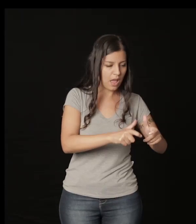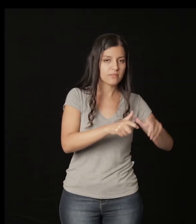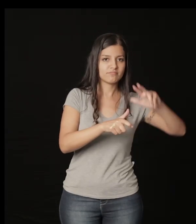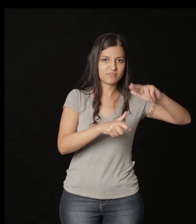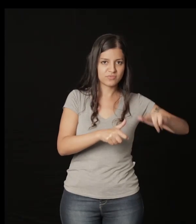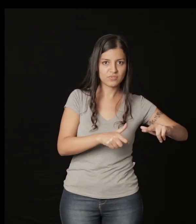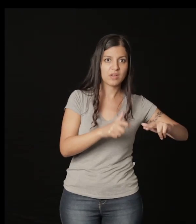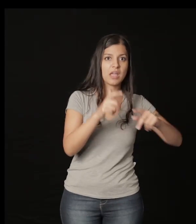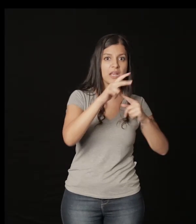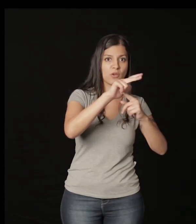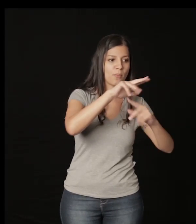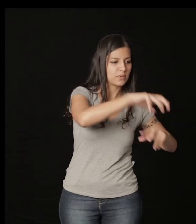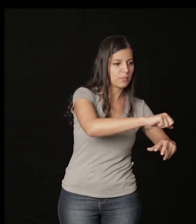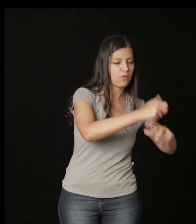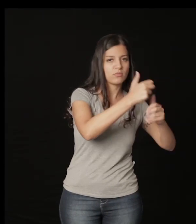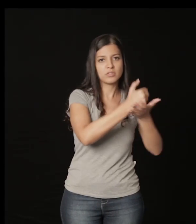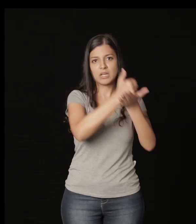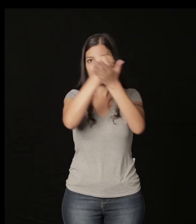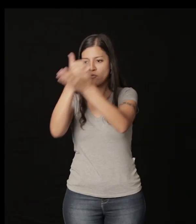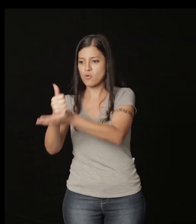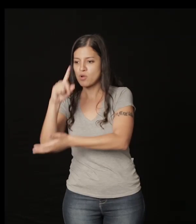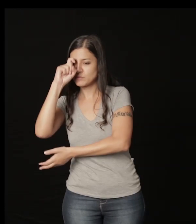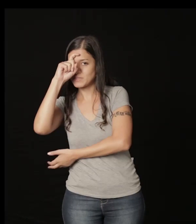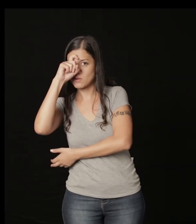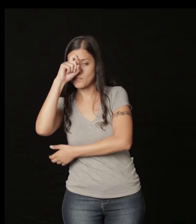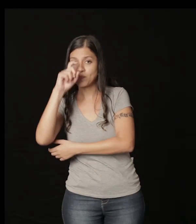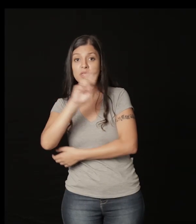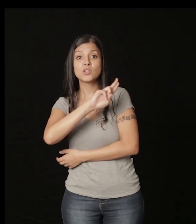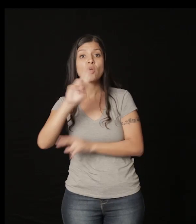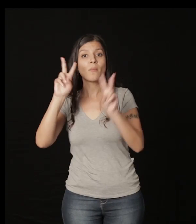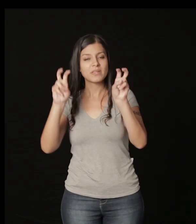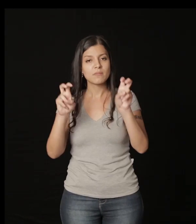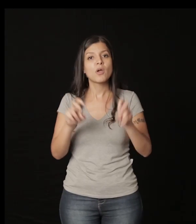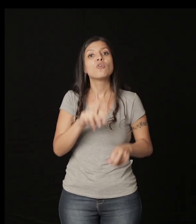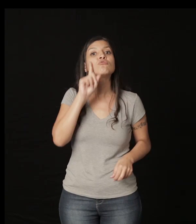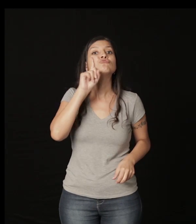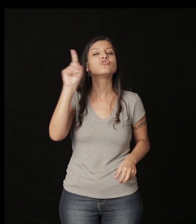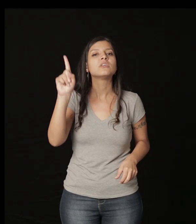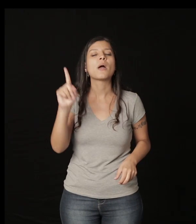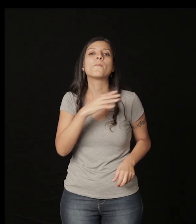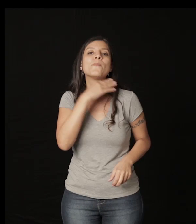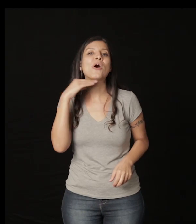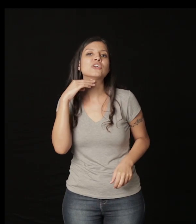the hospital. And we called that the day of the 100th death.